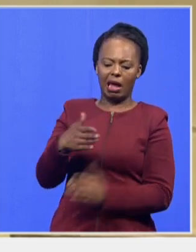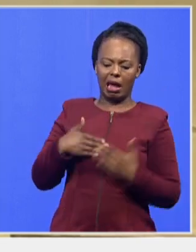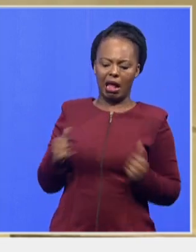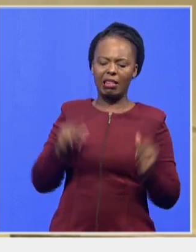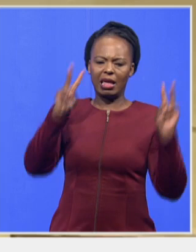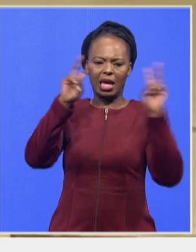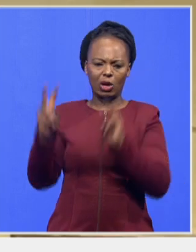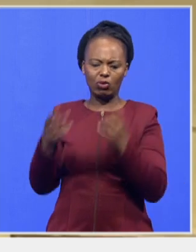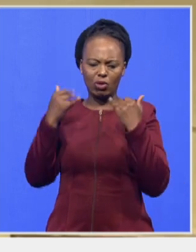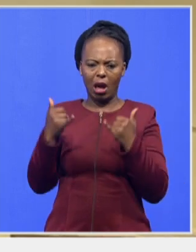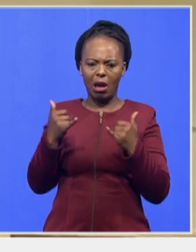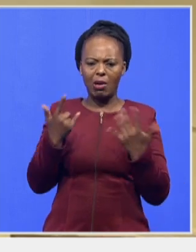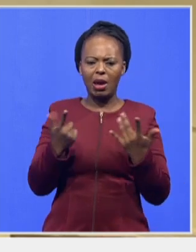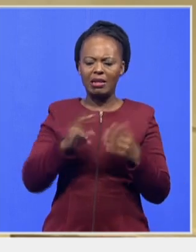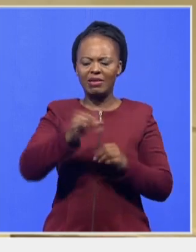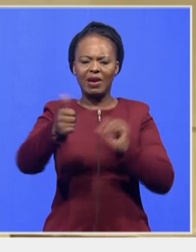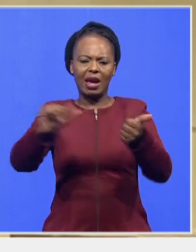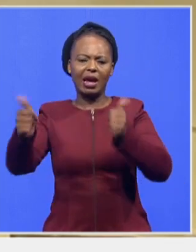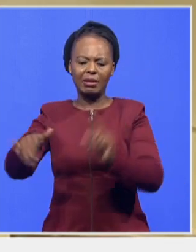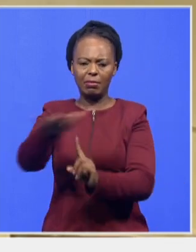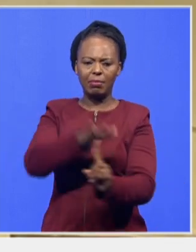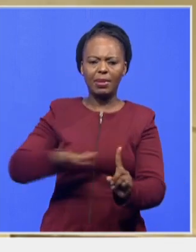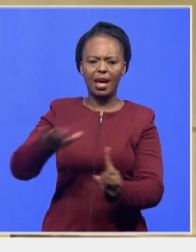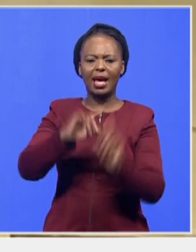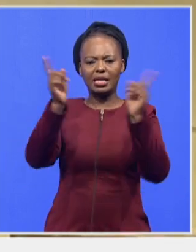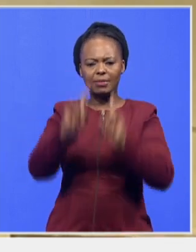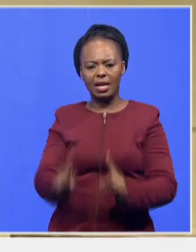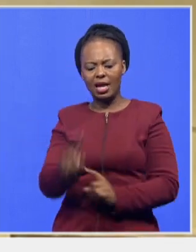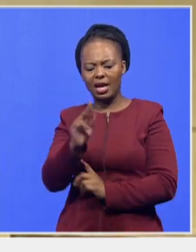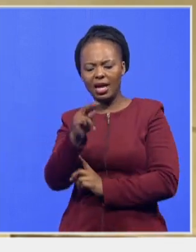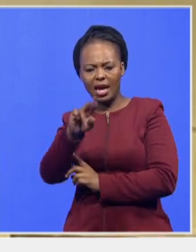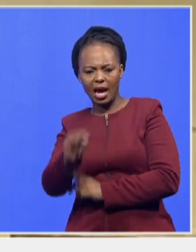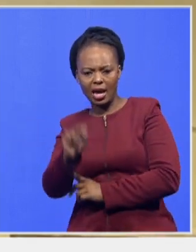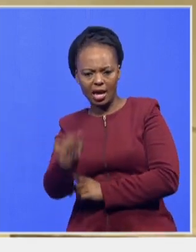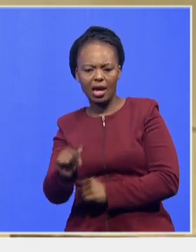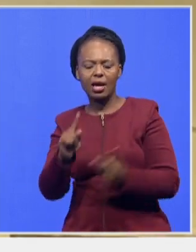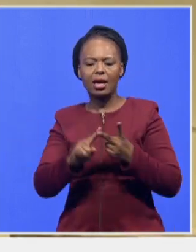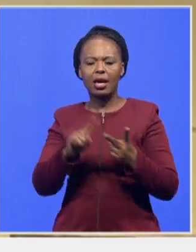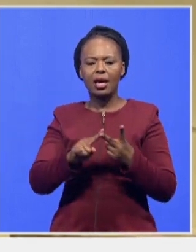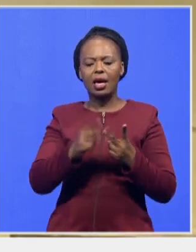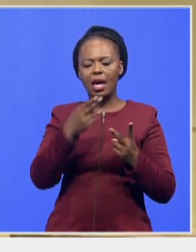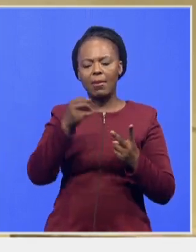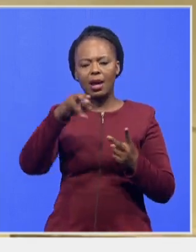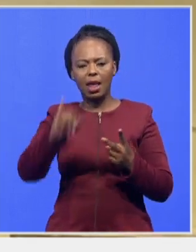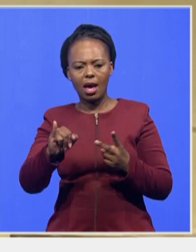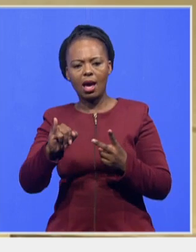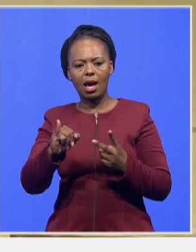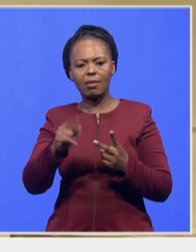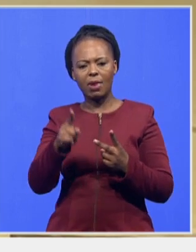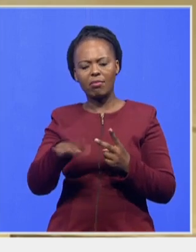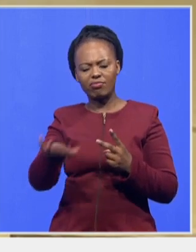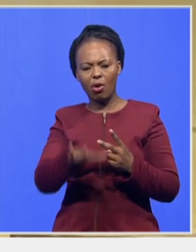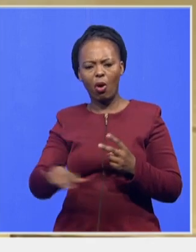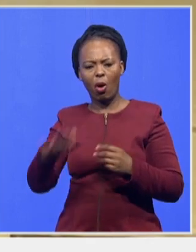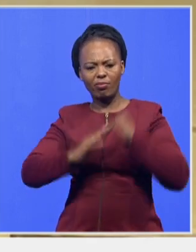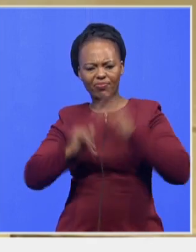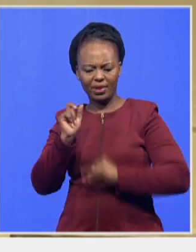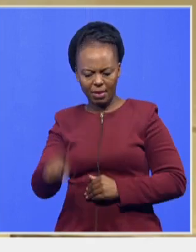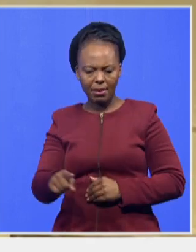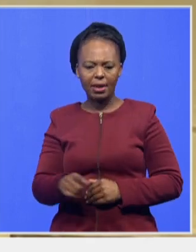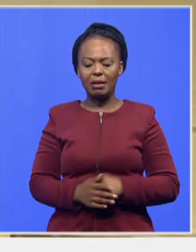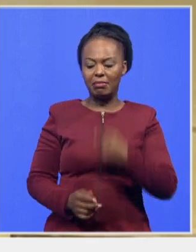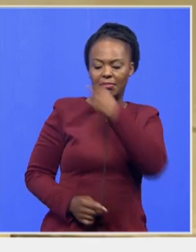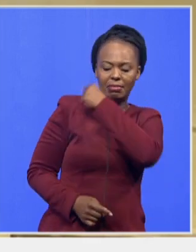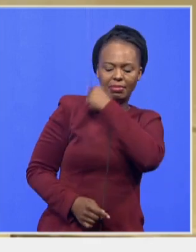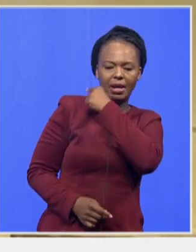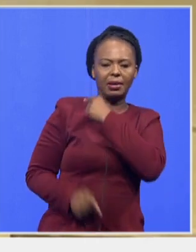in different neighborhoods, especially in the Riyadh neighborhood and the military headquarters just right behind me. Well, also now, considering